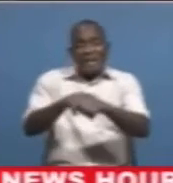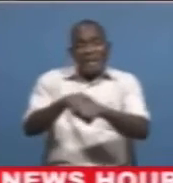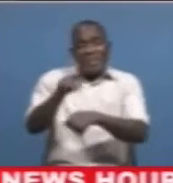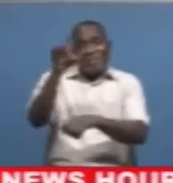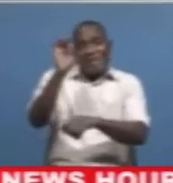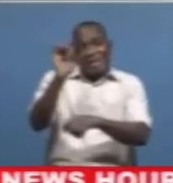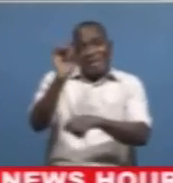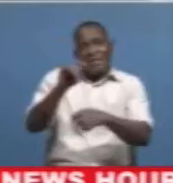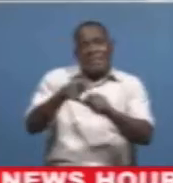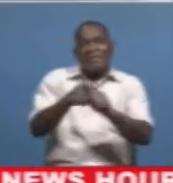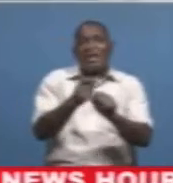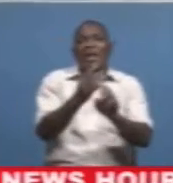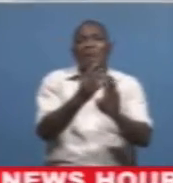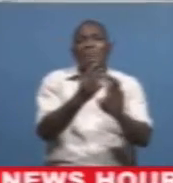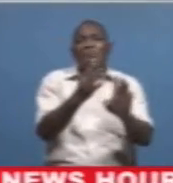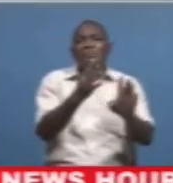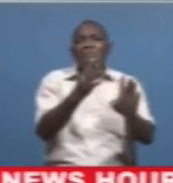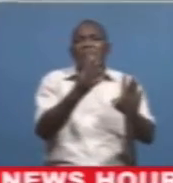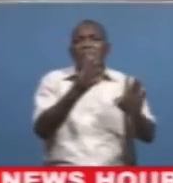water.